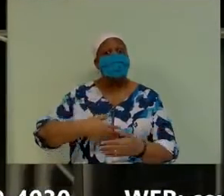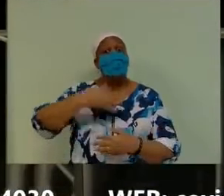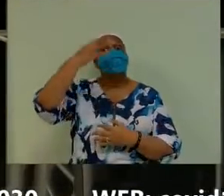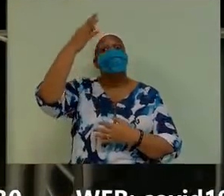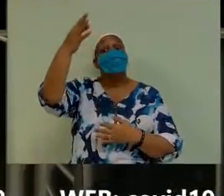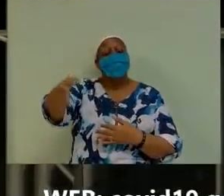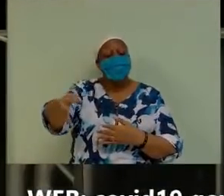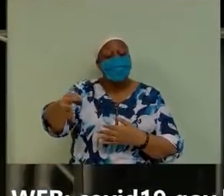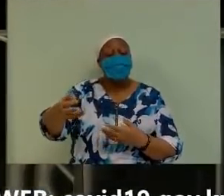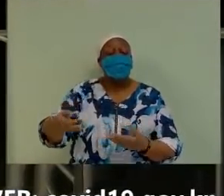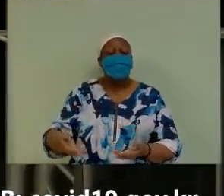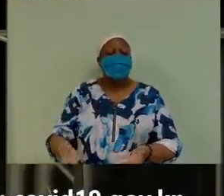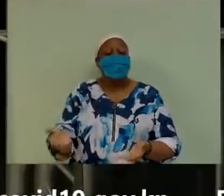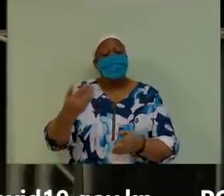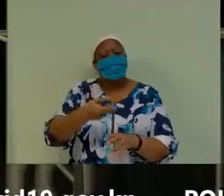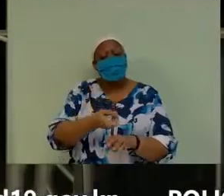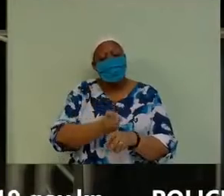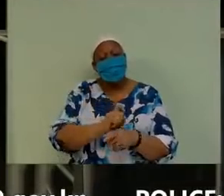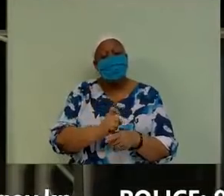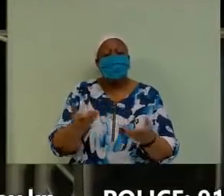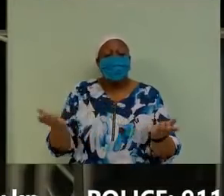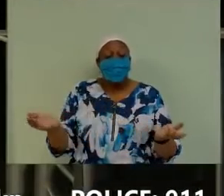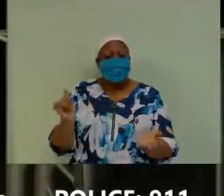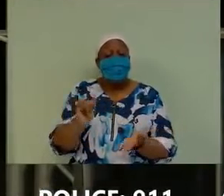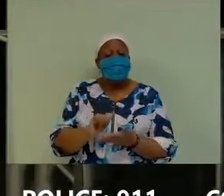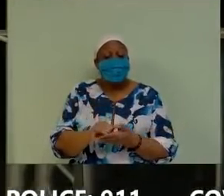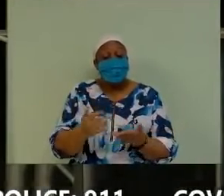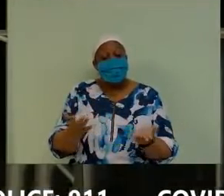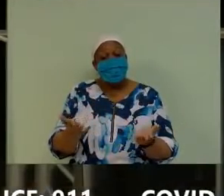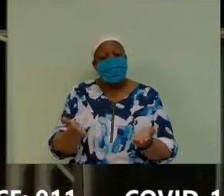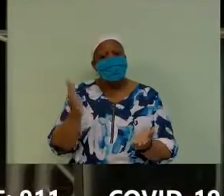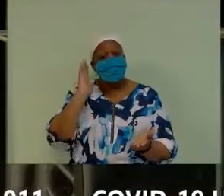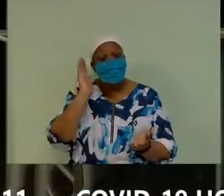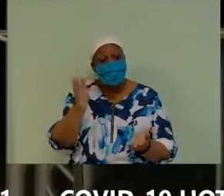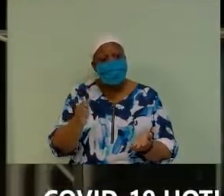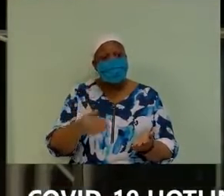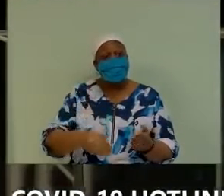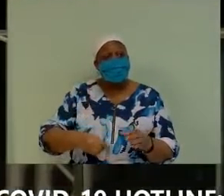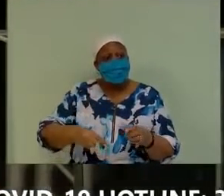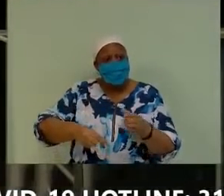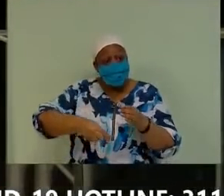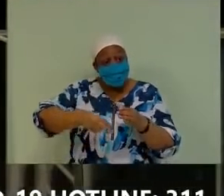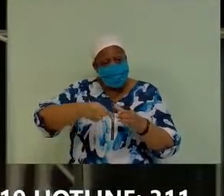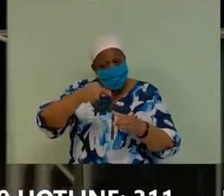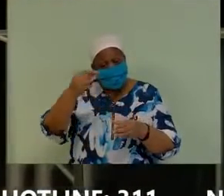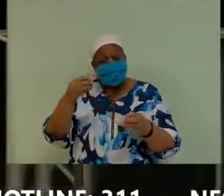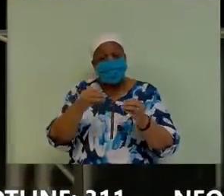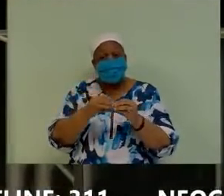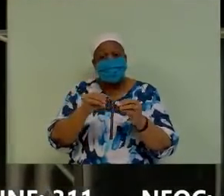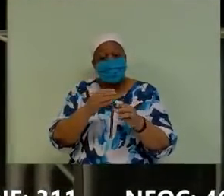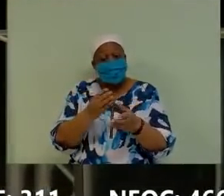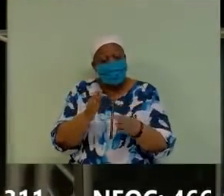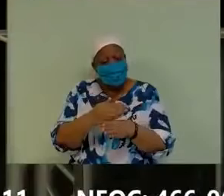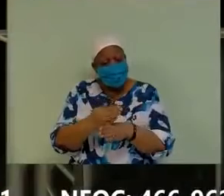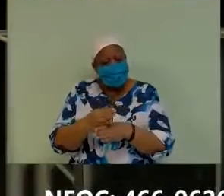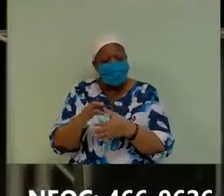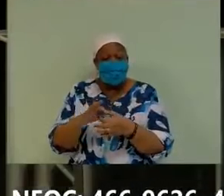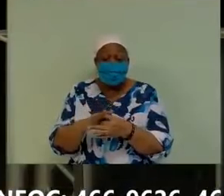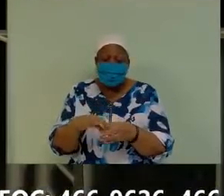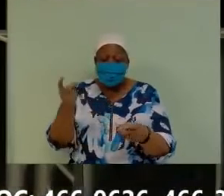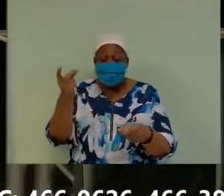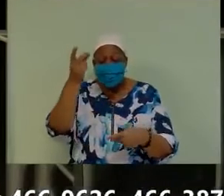protests, these demonstrations? Will there be a spike in the transmission of